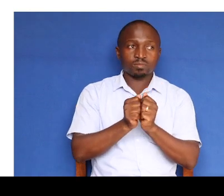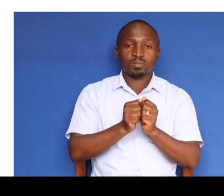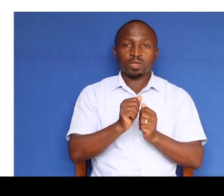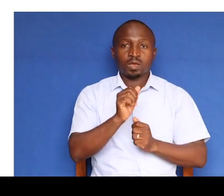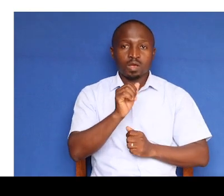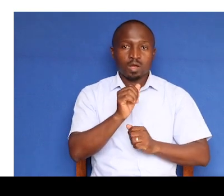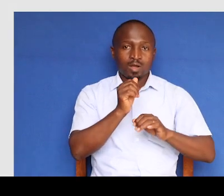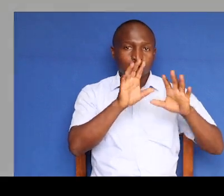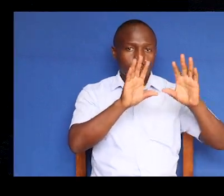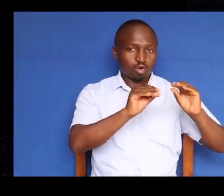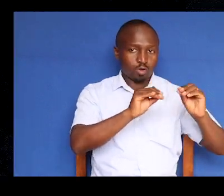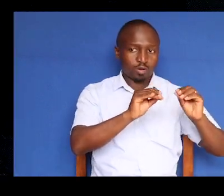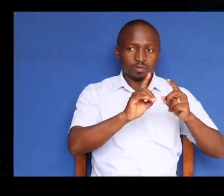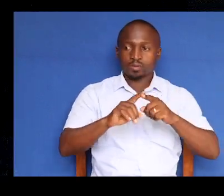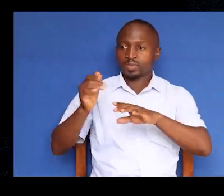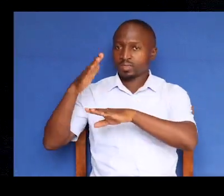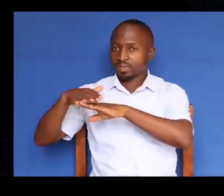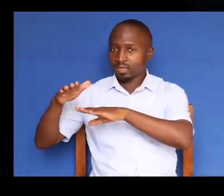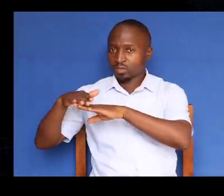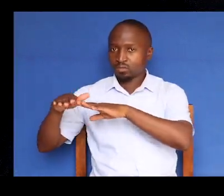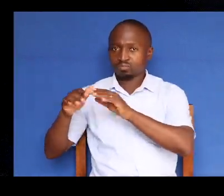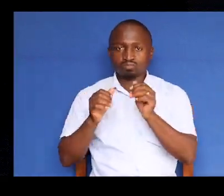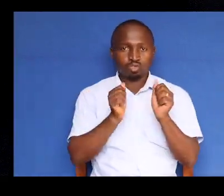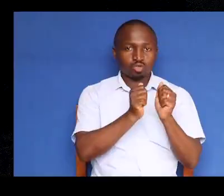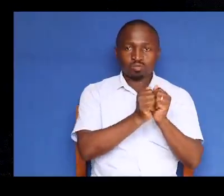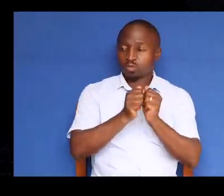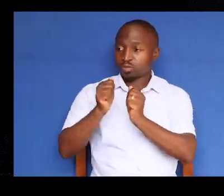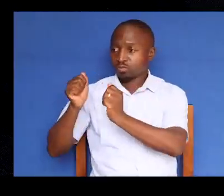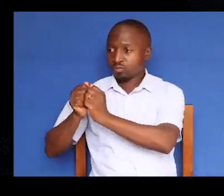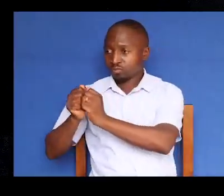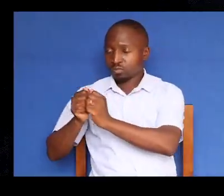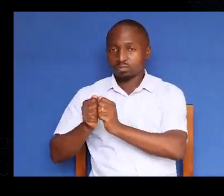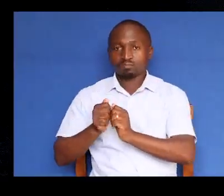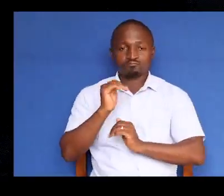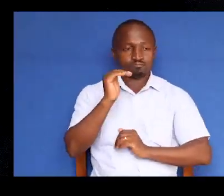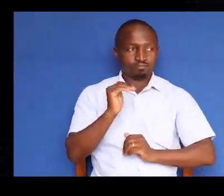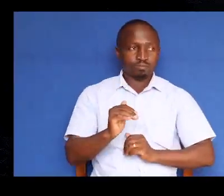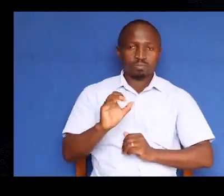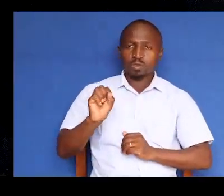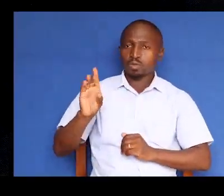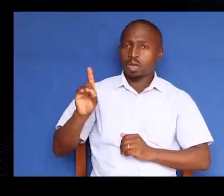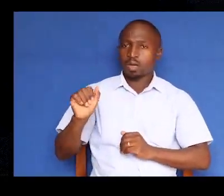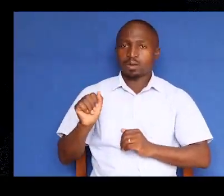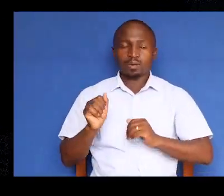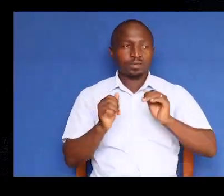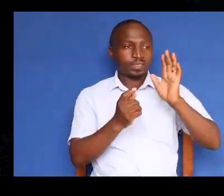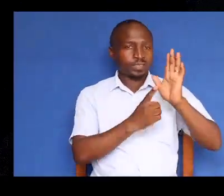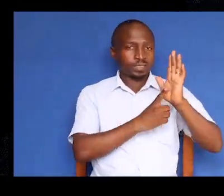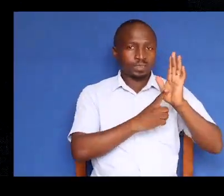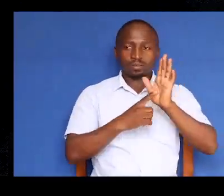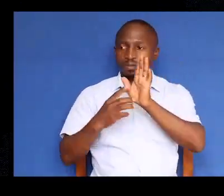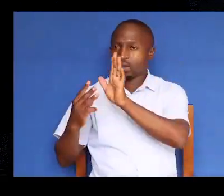sisal 10, while Sudan is 6, 8. So when we